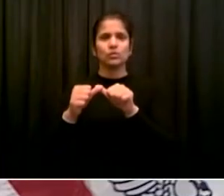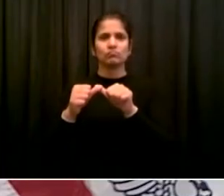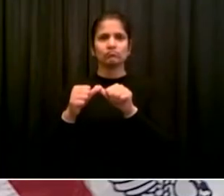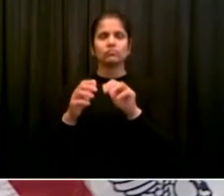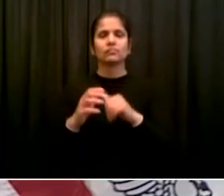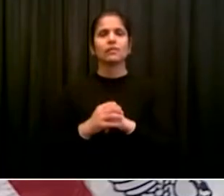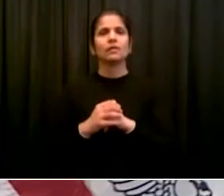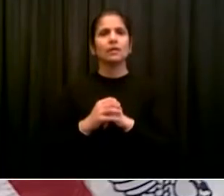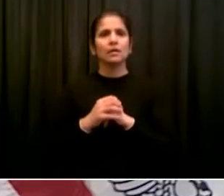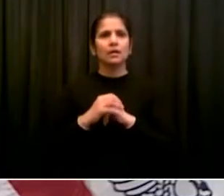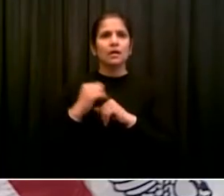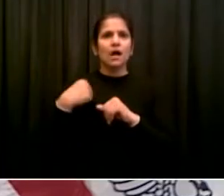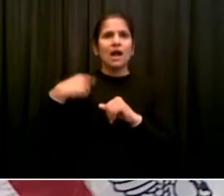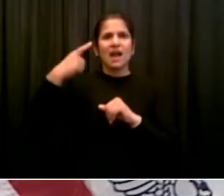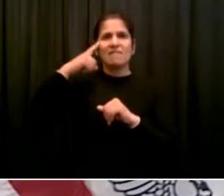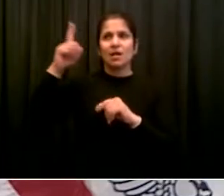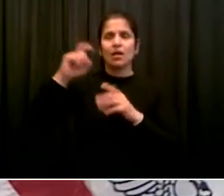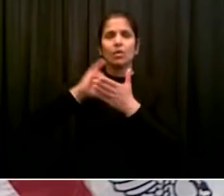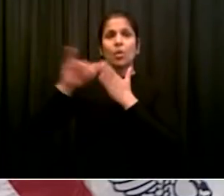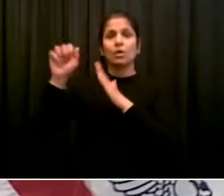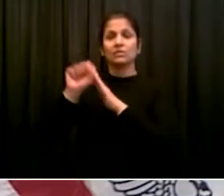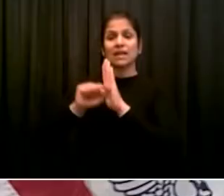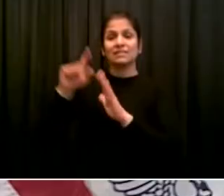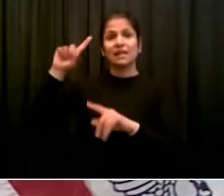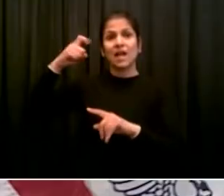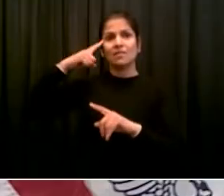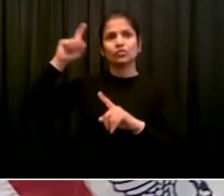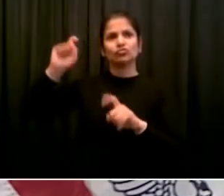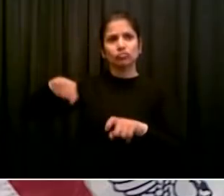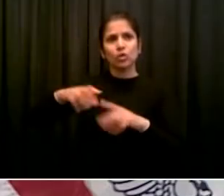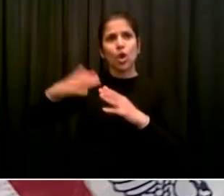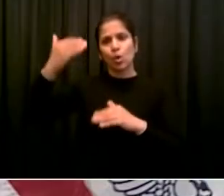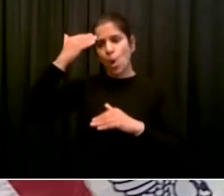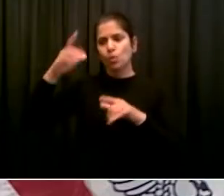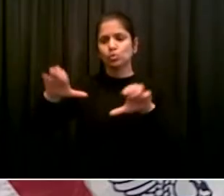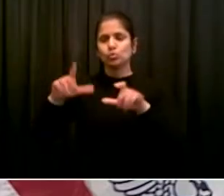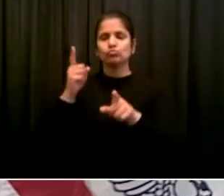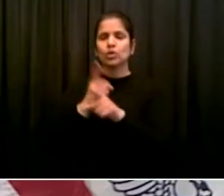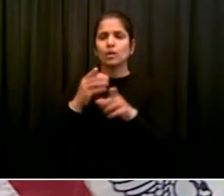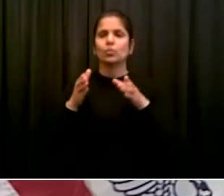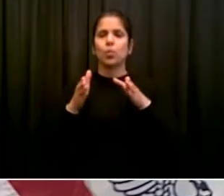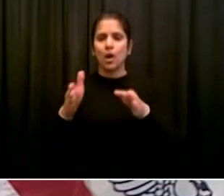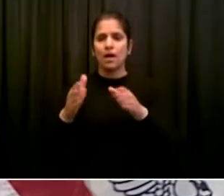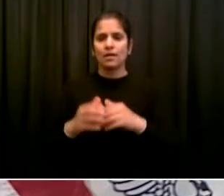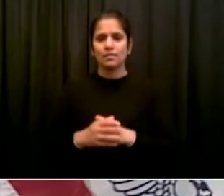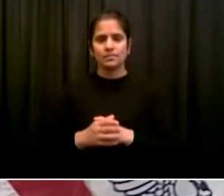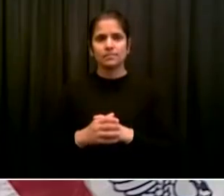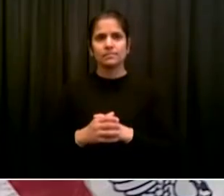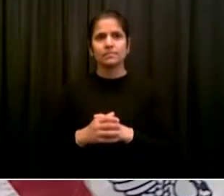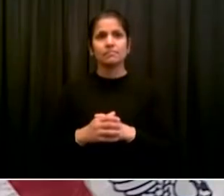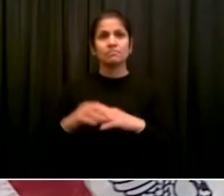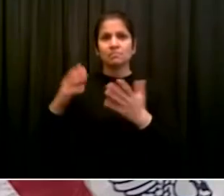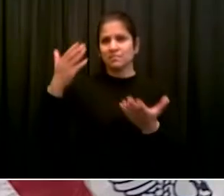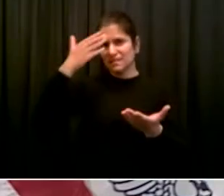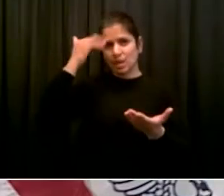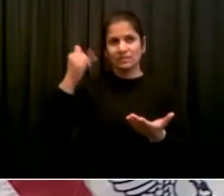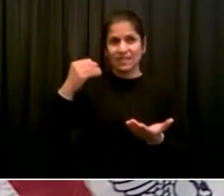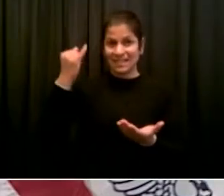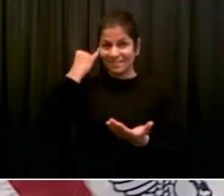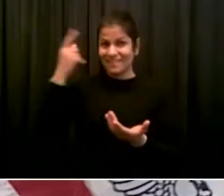do something that's decent after these many, many indecent revelations and simply resign.